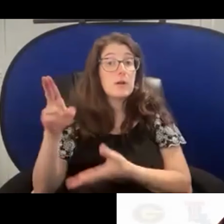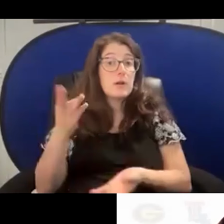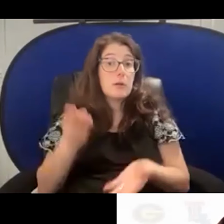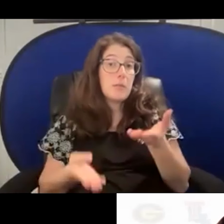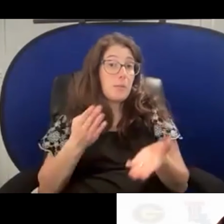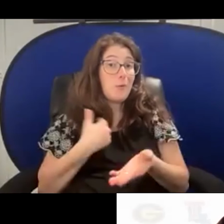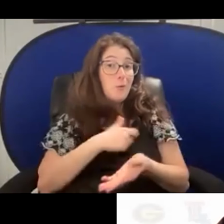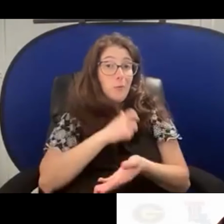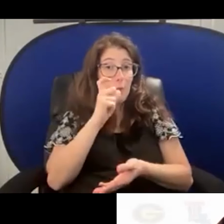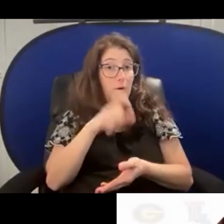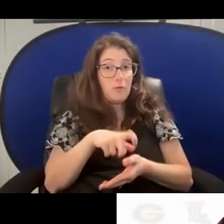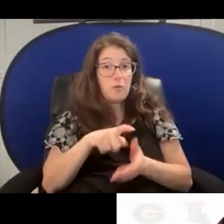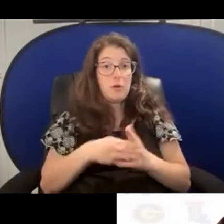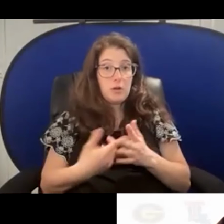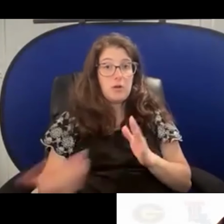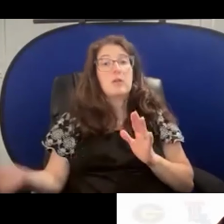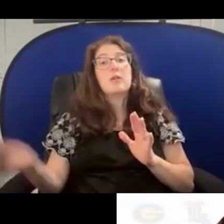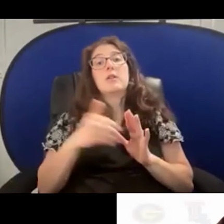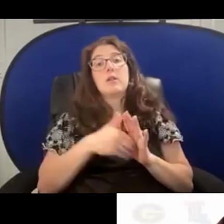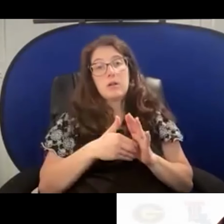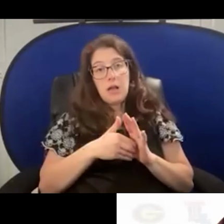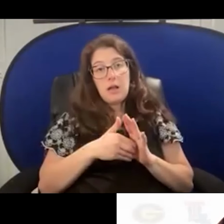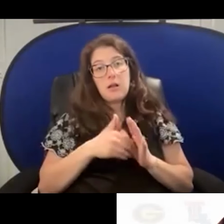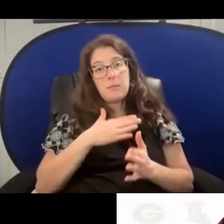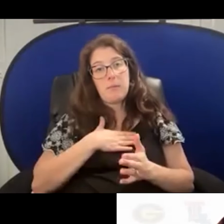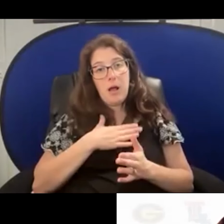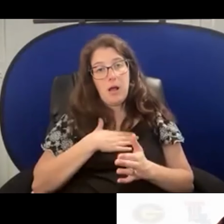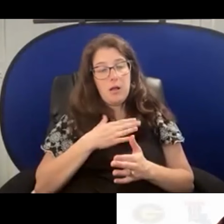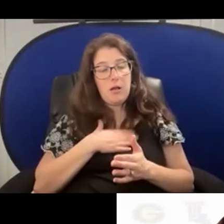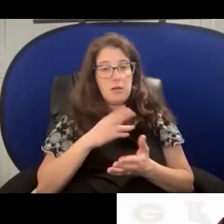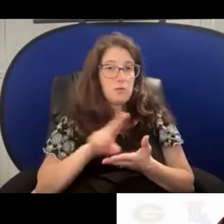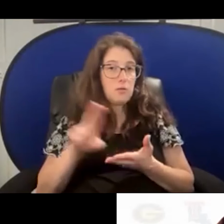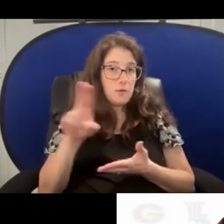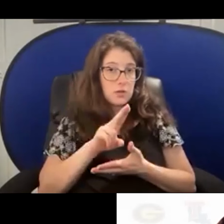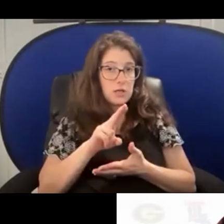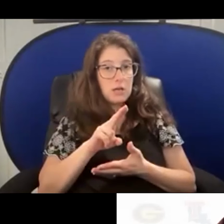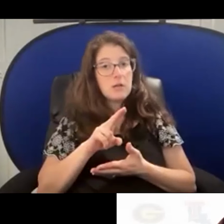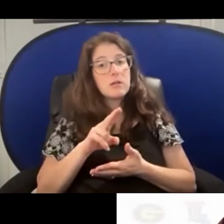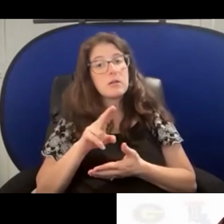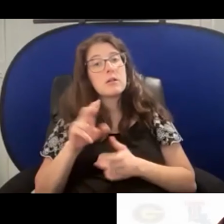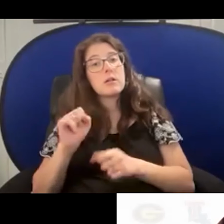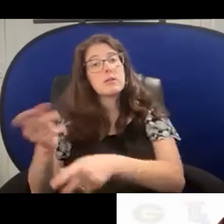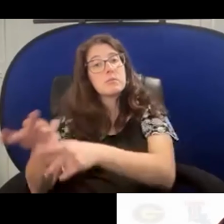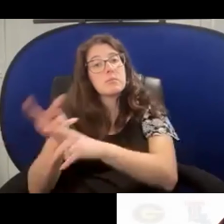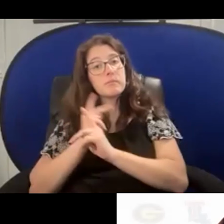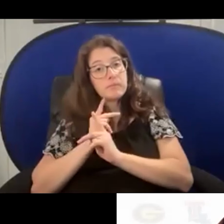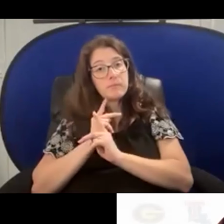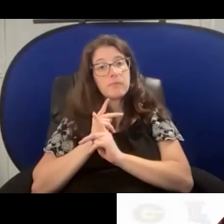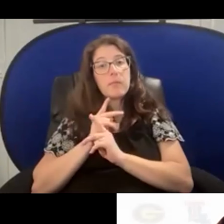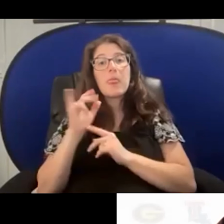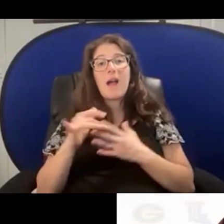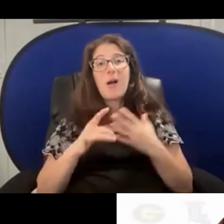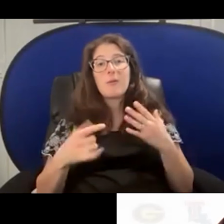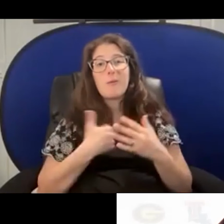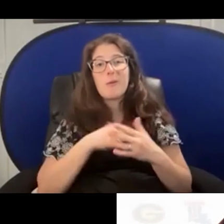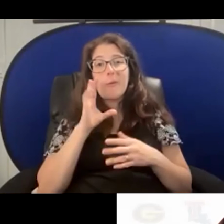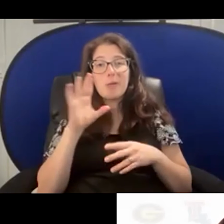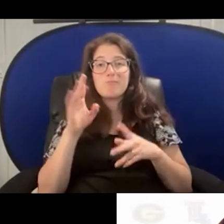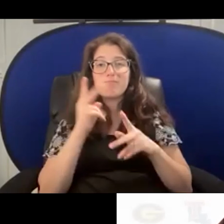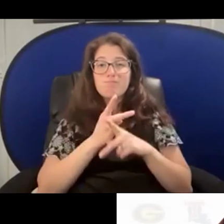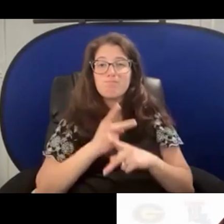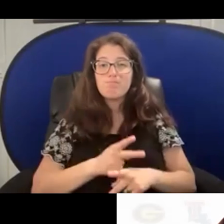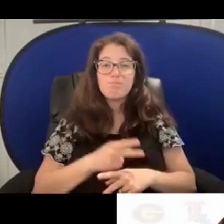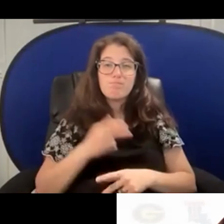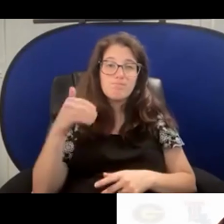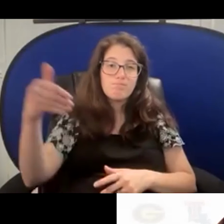to reinvent those courses on every campus. And so those options will also be looked at in the future. So just know that